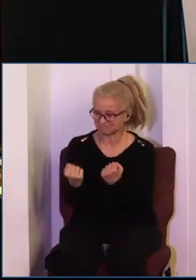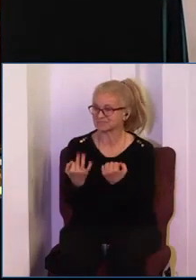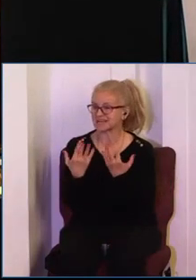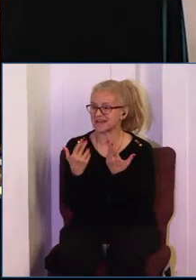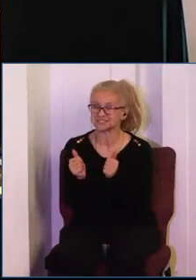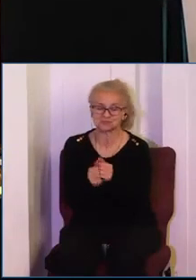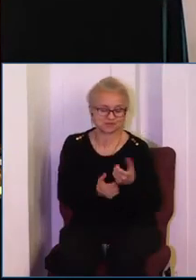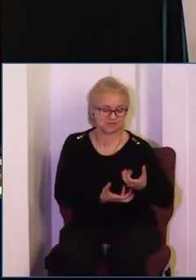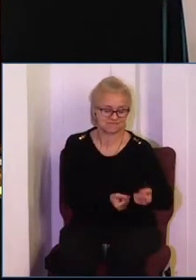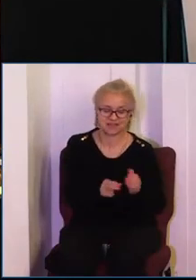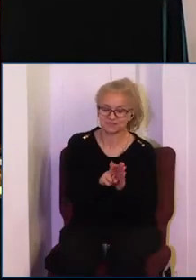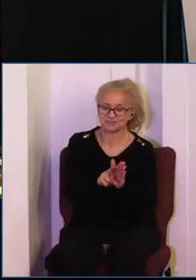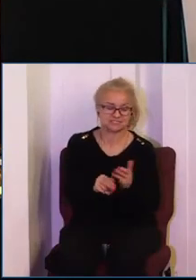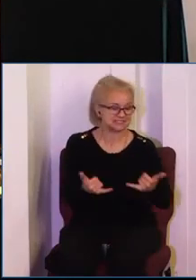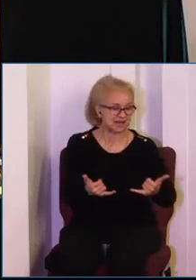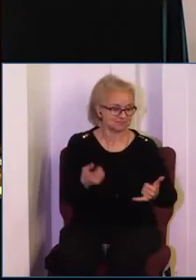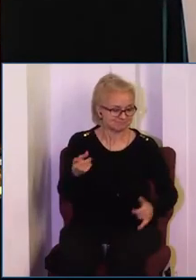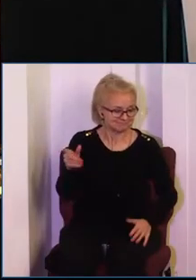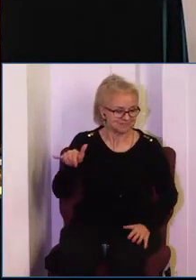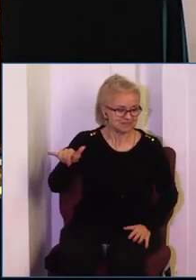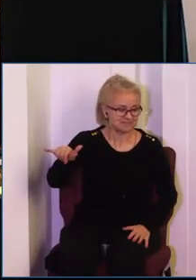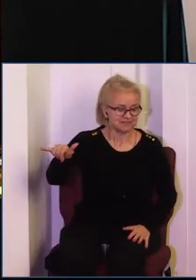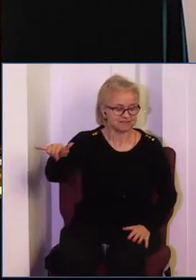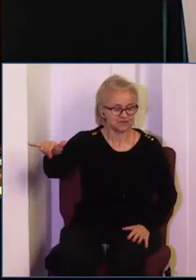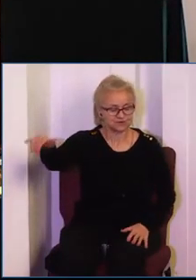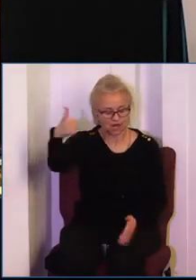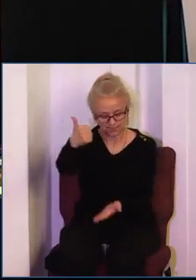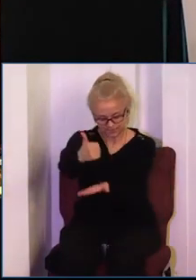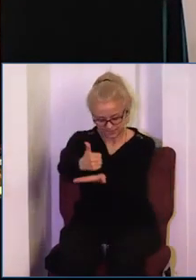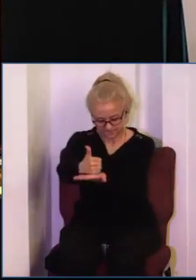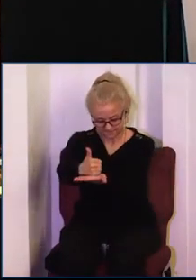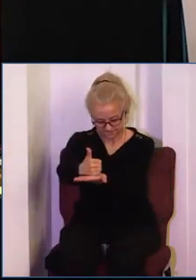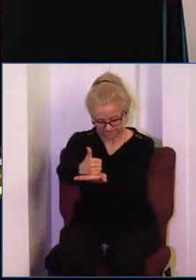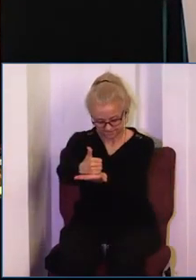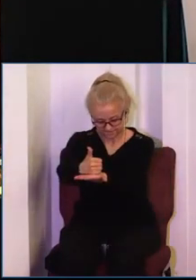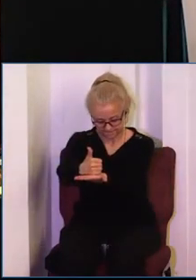and forever. Amen.